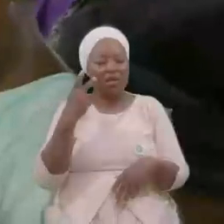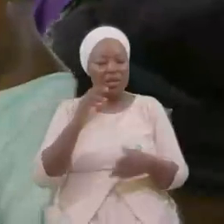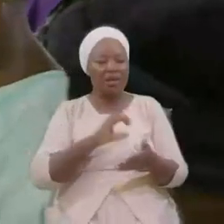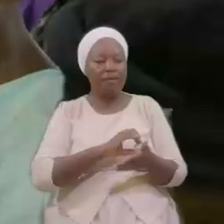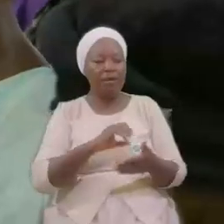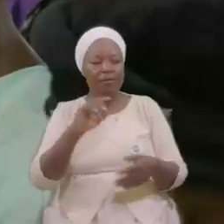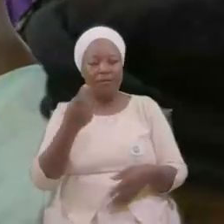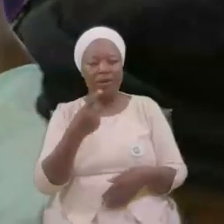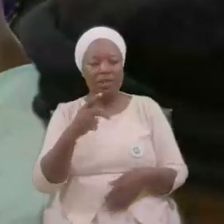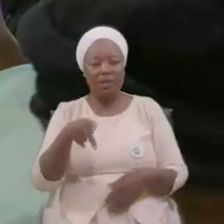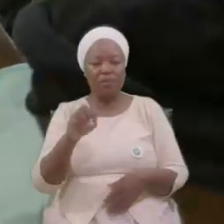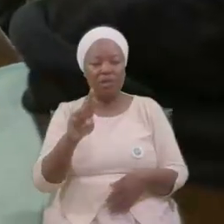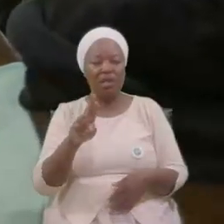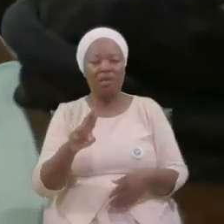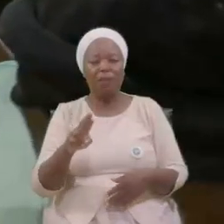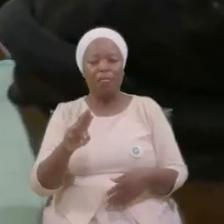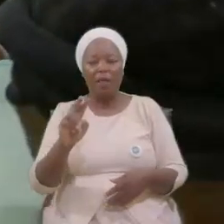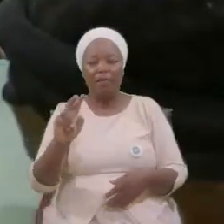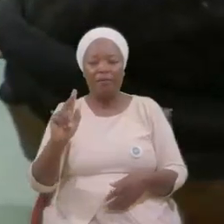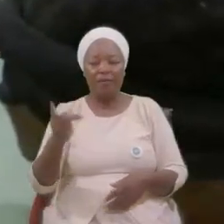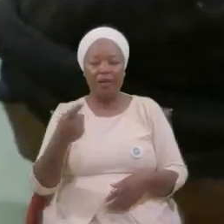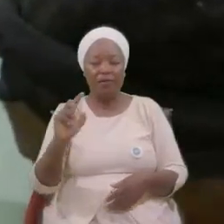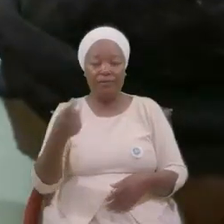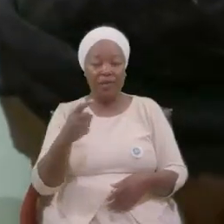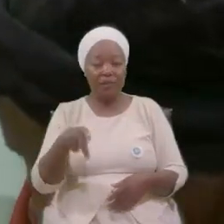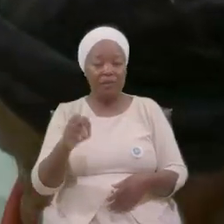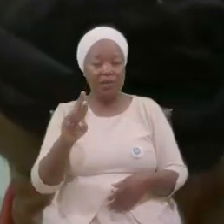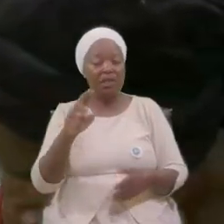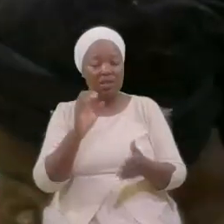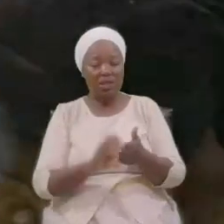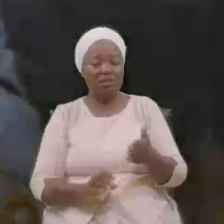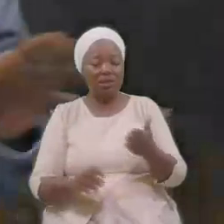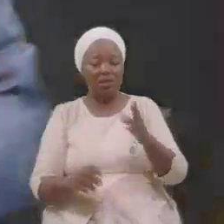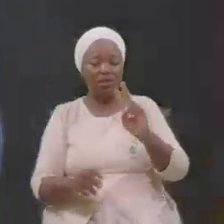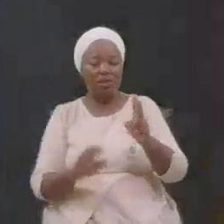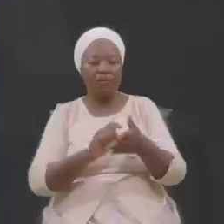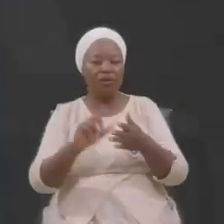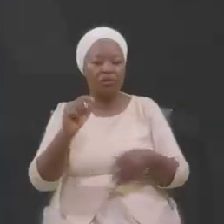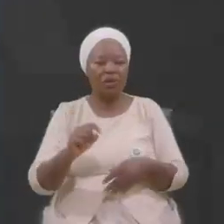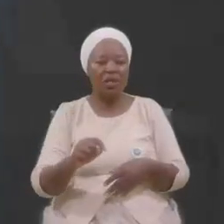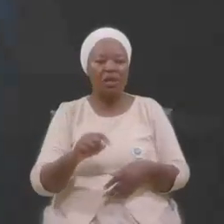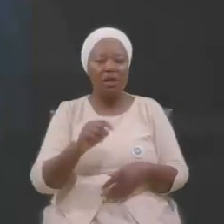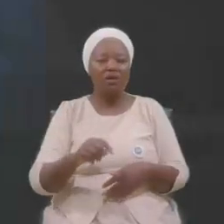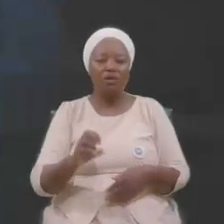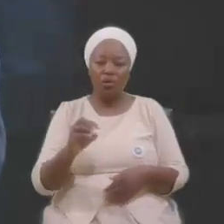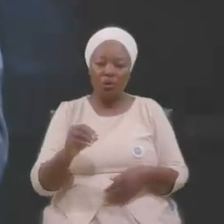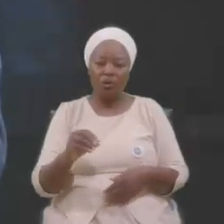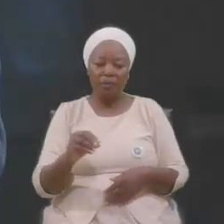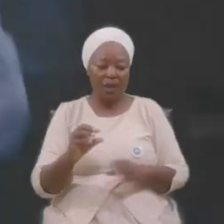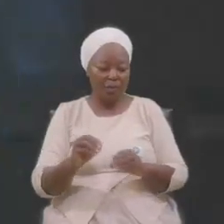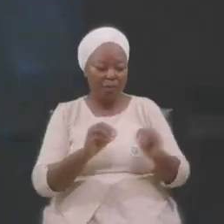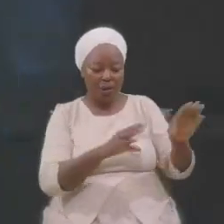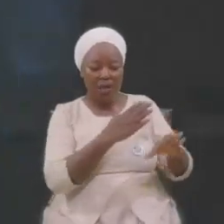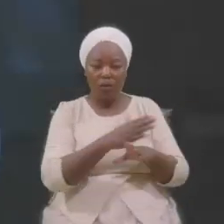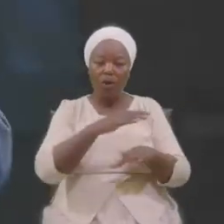2. I'm reading from verse 1. Wherefore, laying aside all malice and all